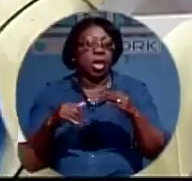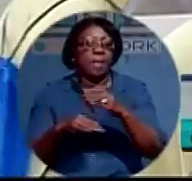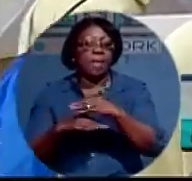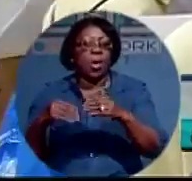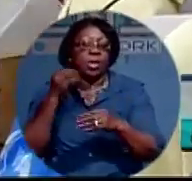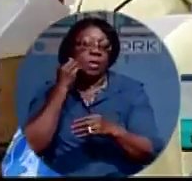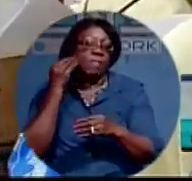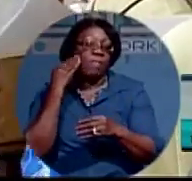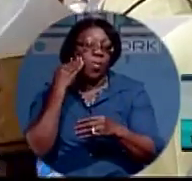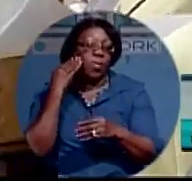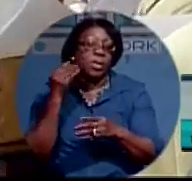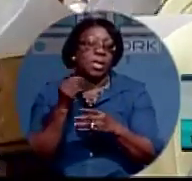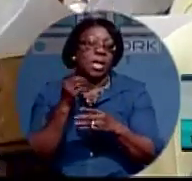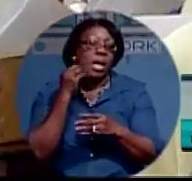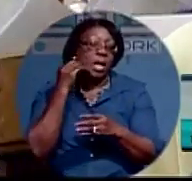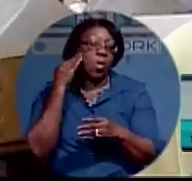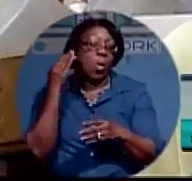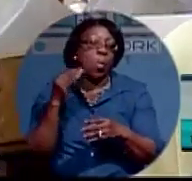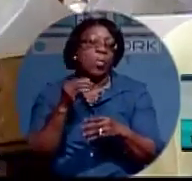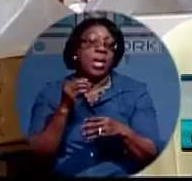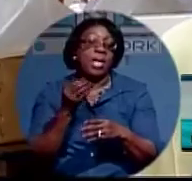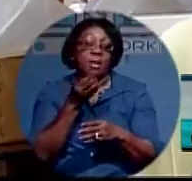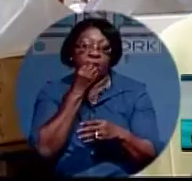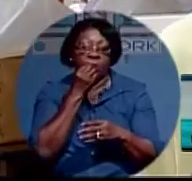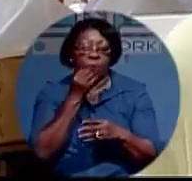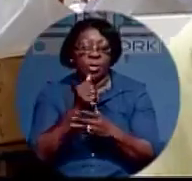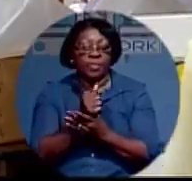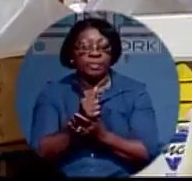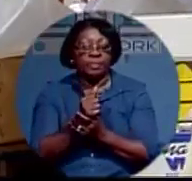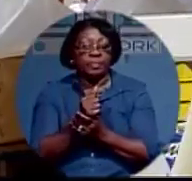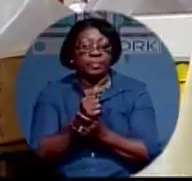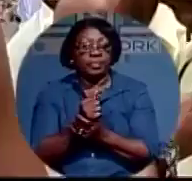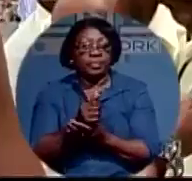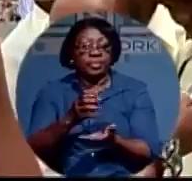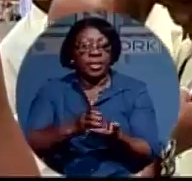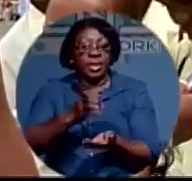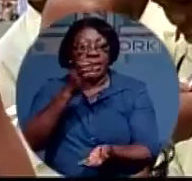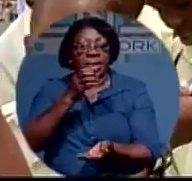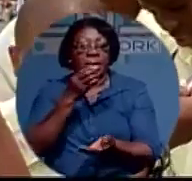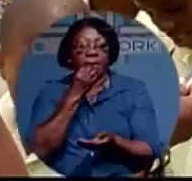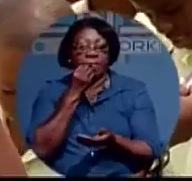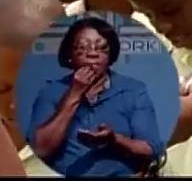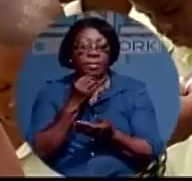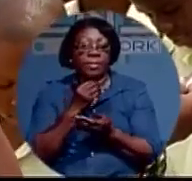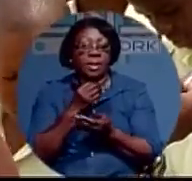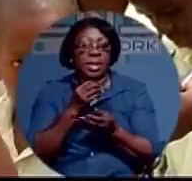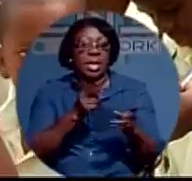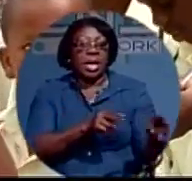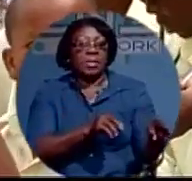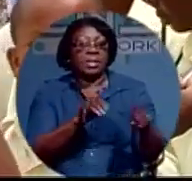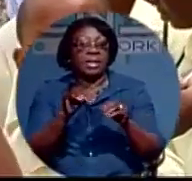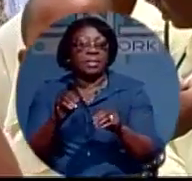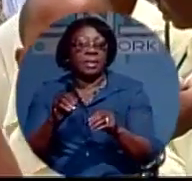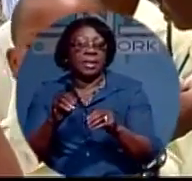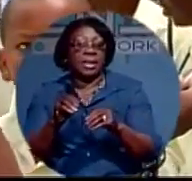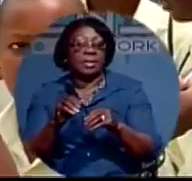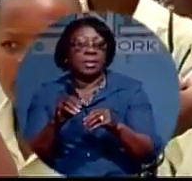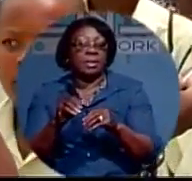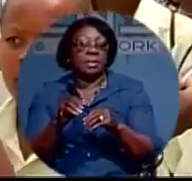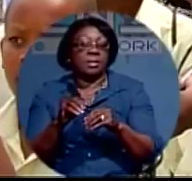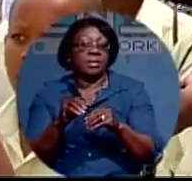tuna, corned beef, and all the rest of that, and not bread. I was able to take back with me is about the bill